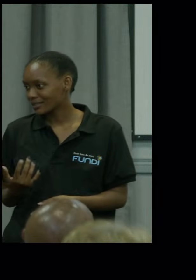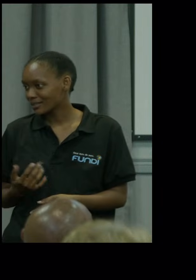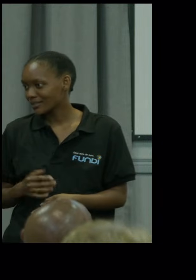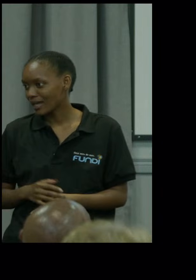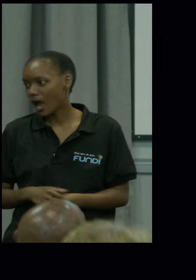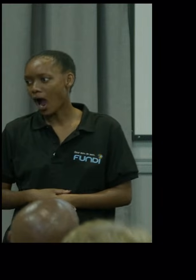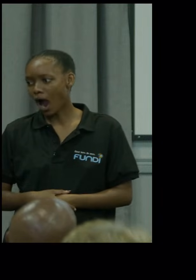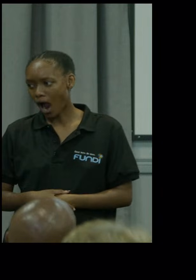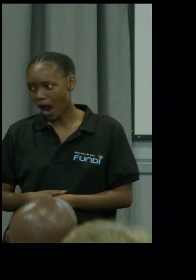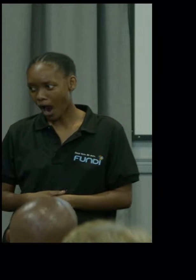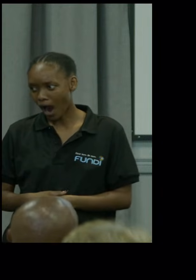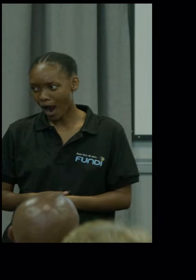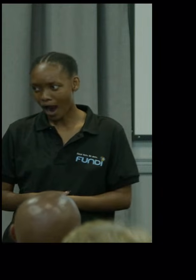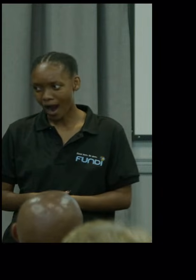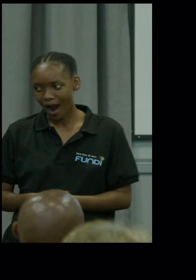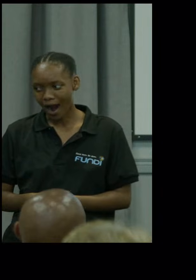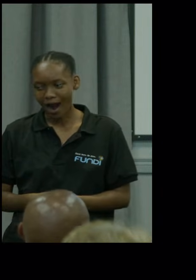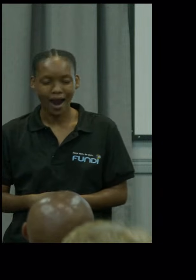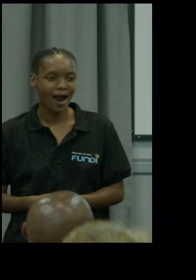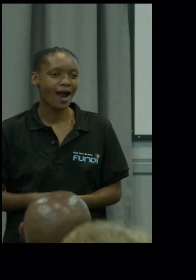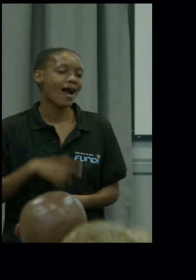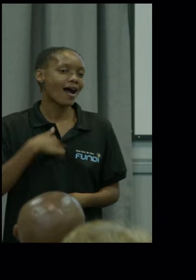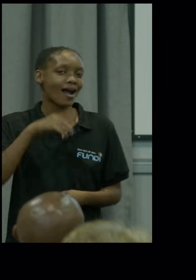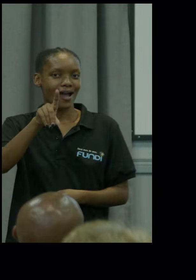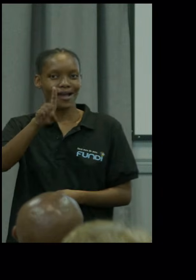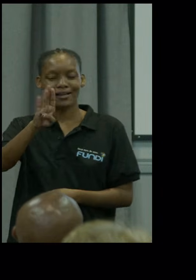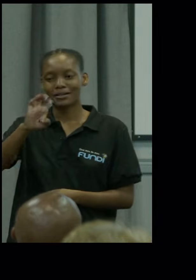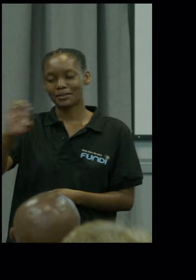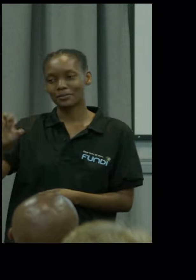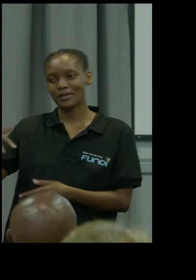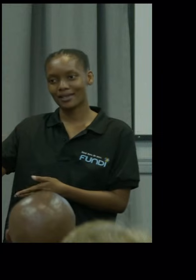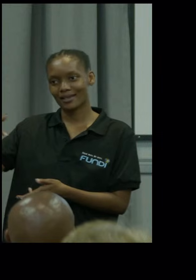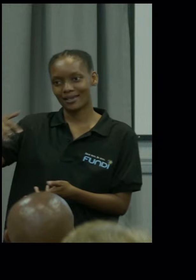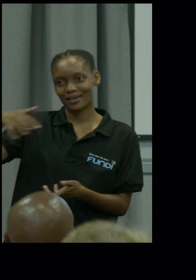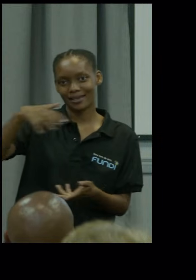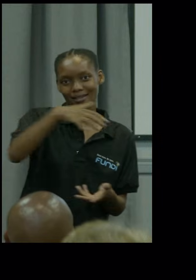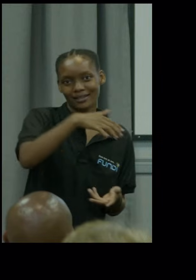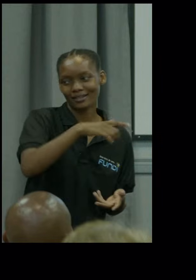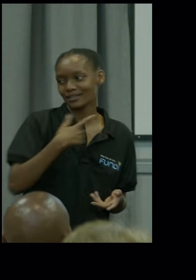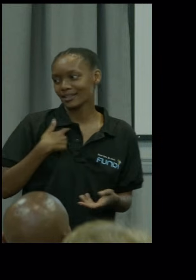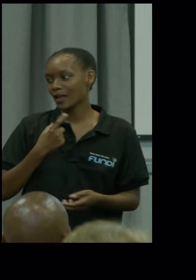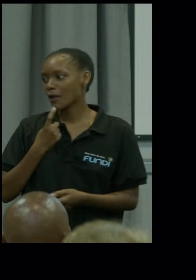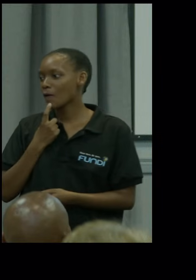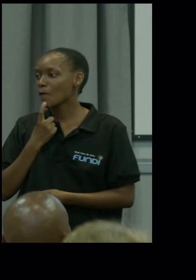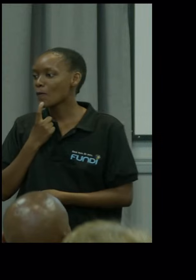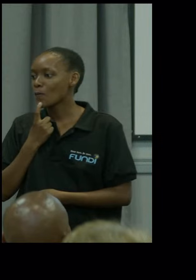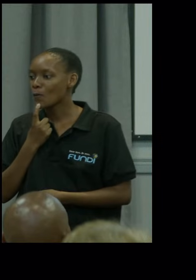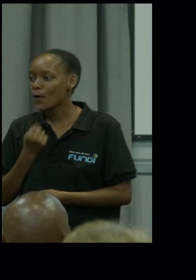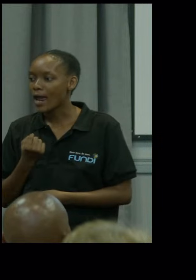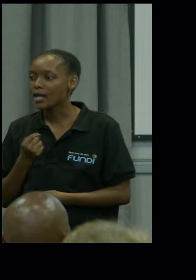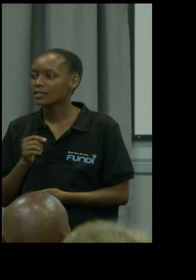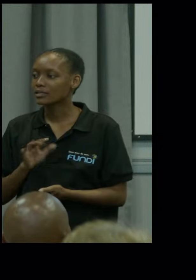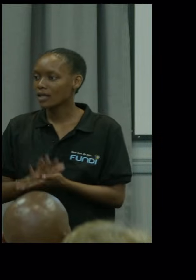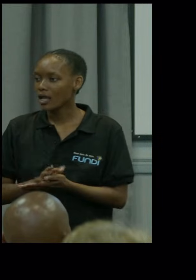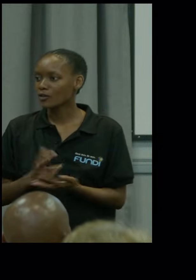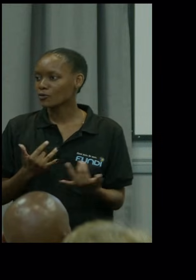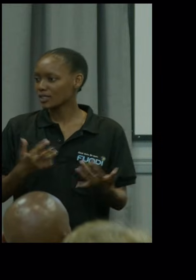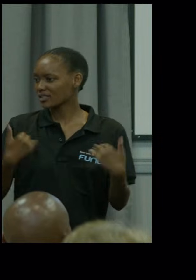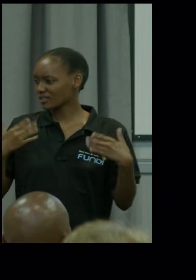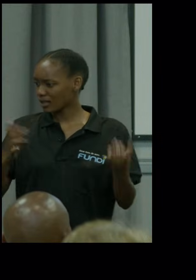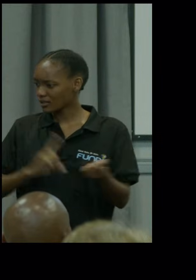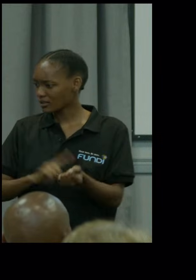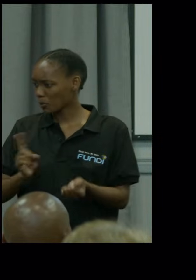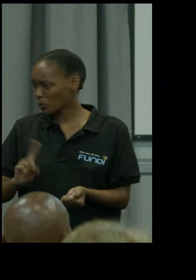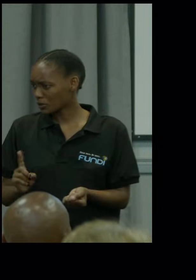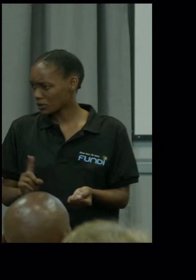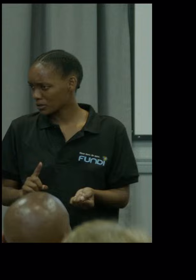according to the data that the DBE collects. And then the red and the green is how many posts